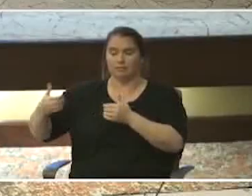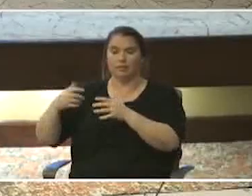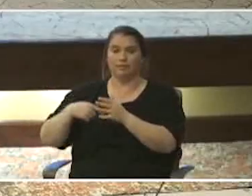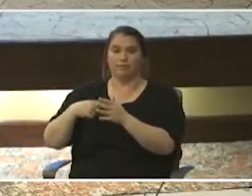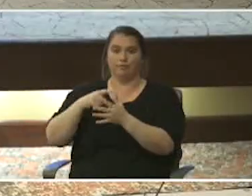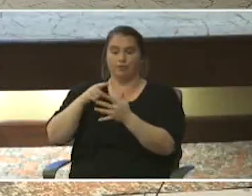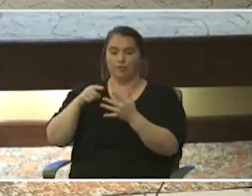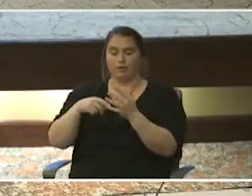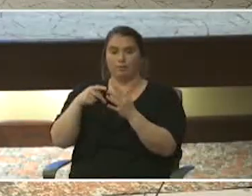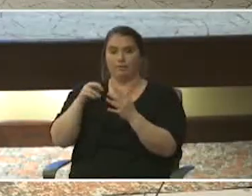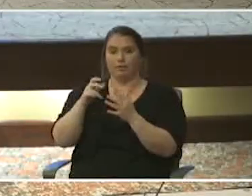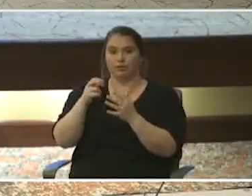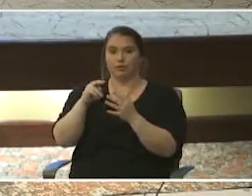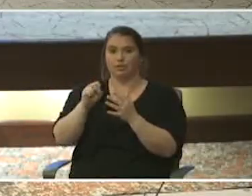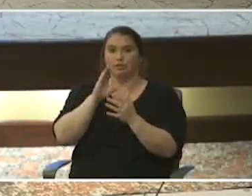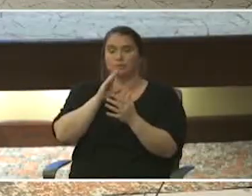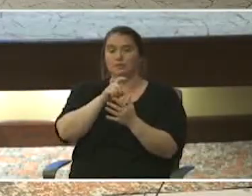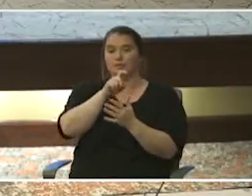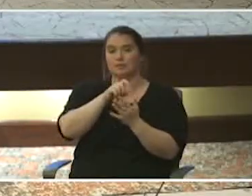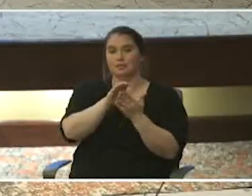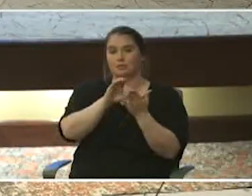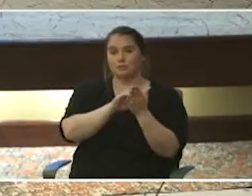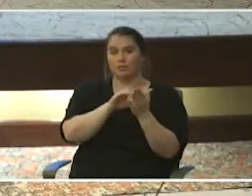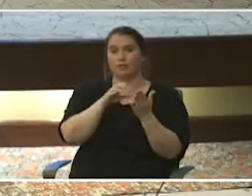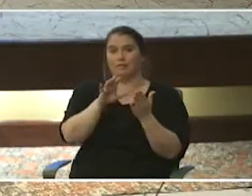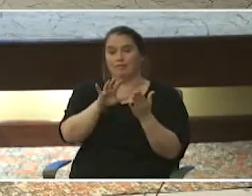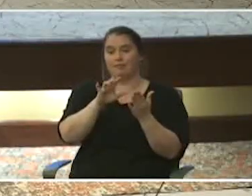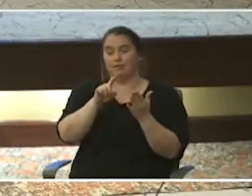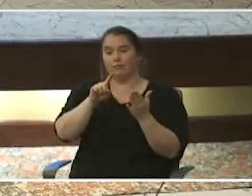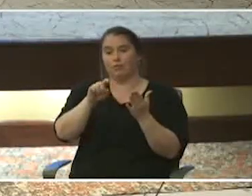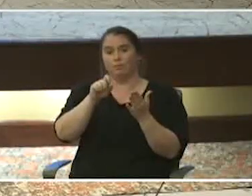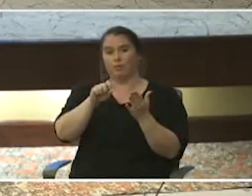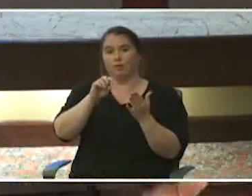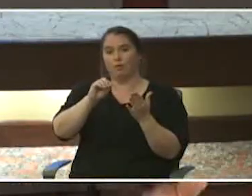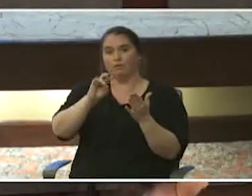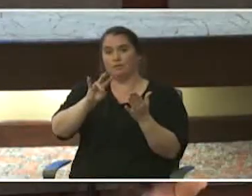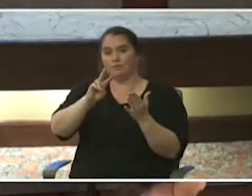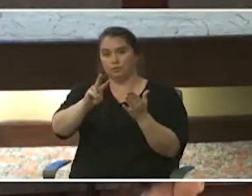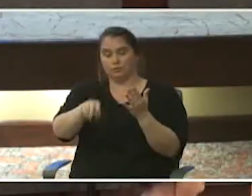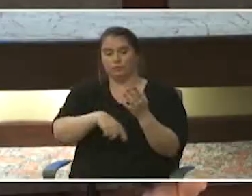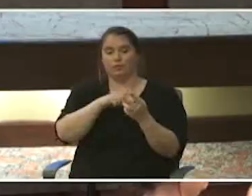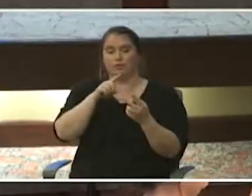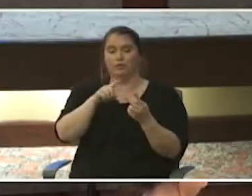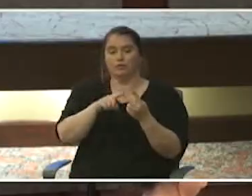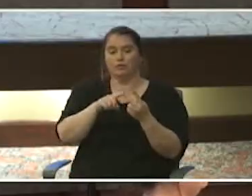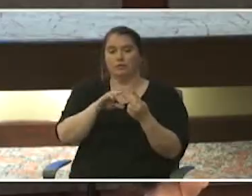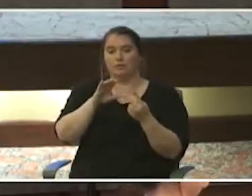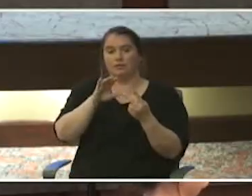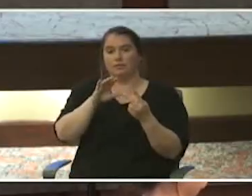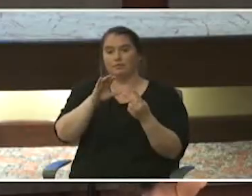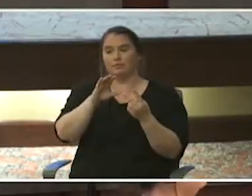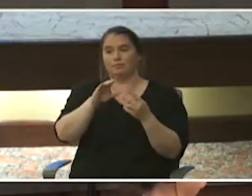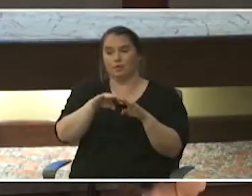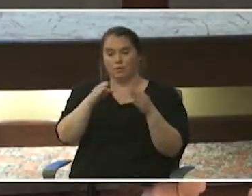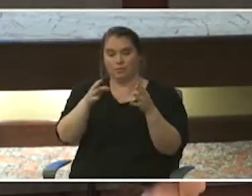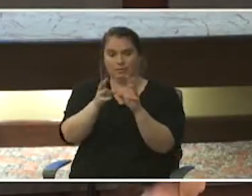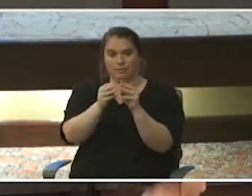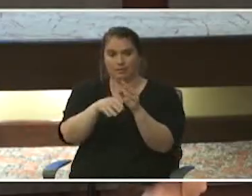provisions: Real Property, Texas Open Meetings Act, Section 551.072. Economic Development, Texas Open Meetings Act,